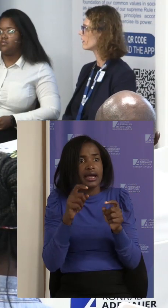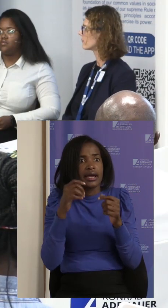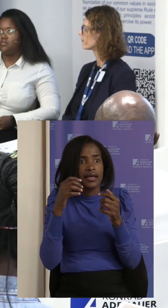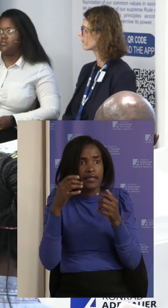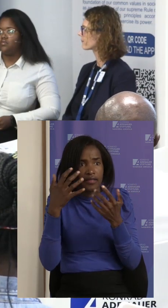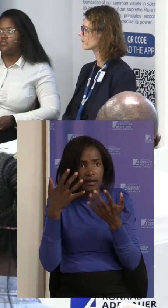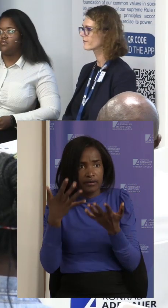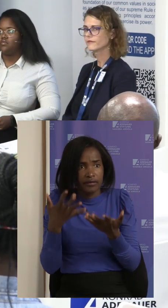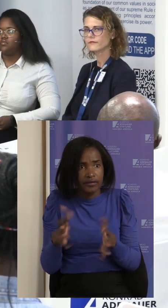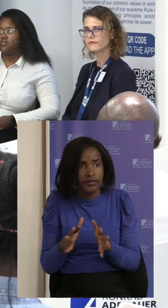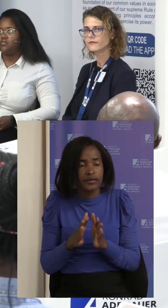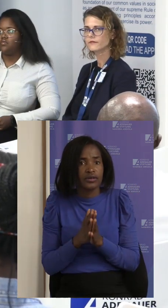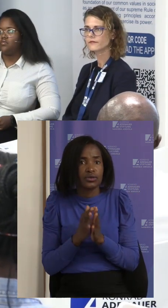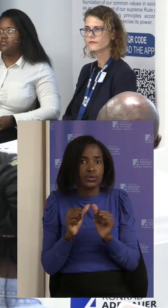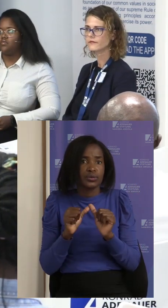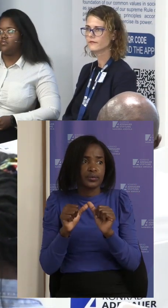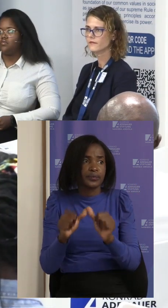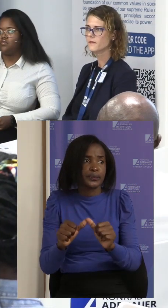Yeah.